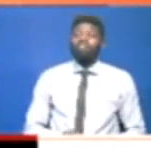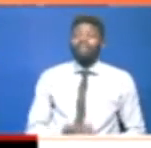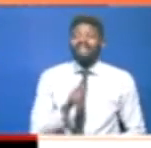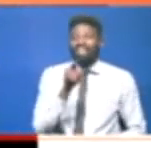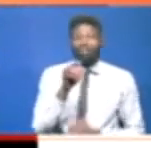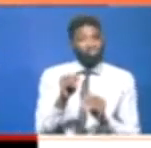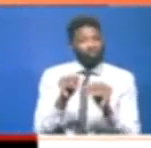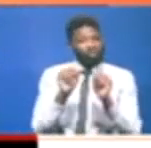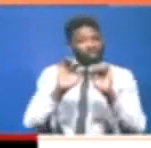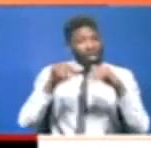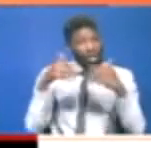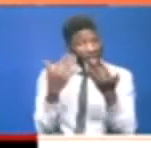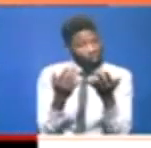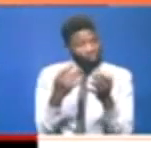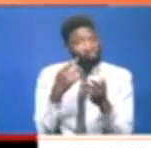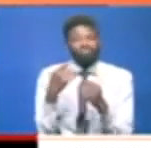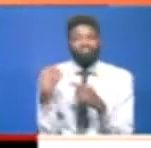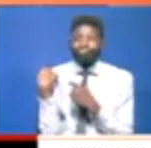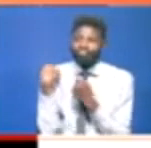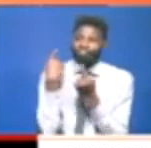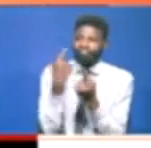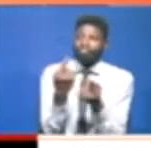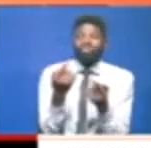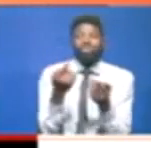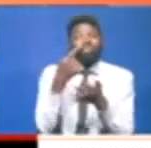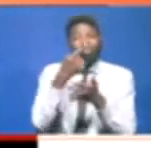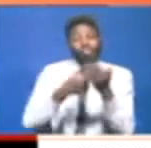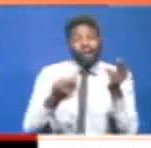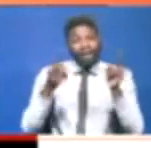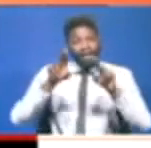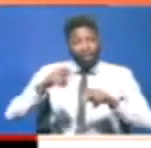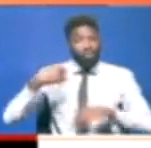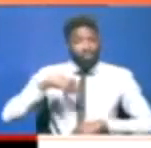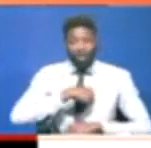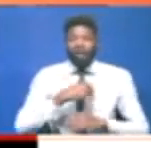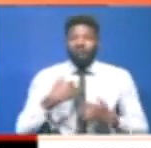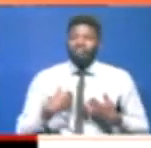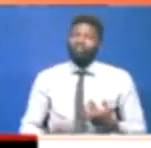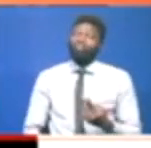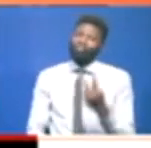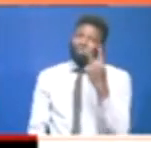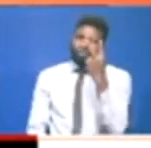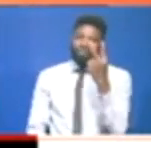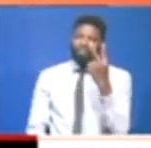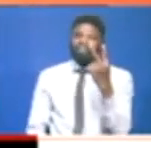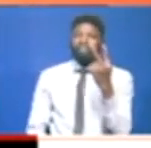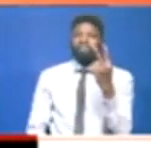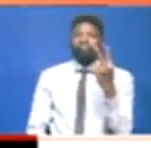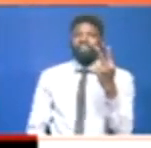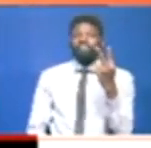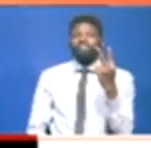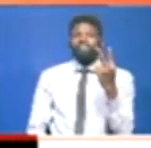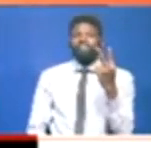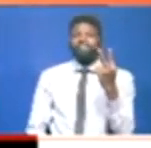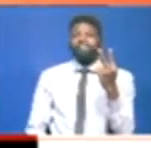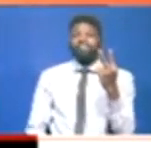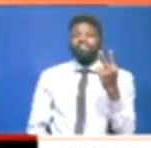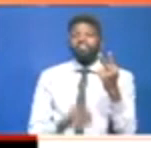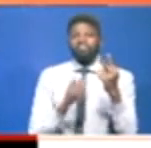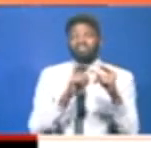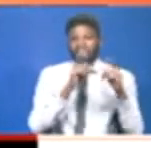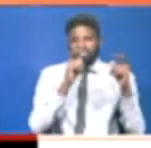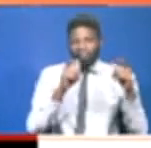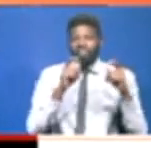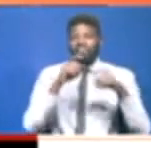we have two major pension, we call them as the pension types. So we have the defined